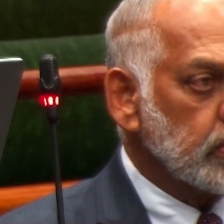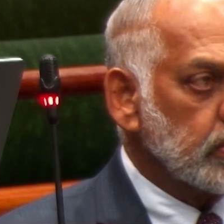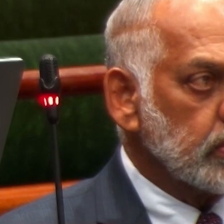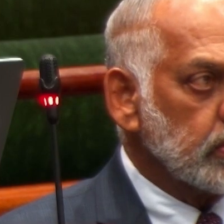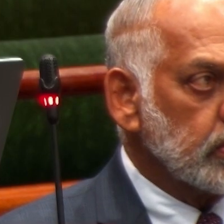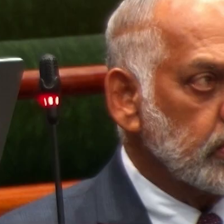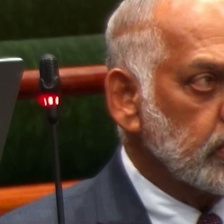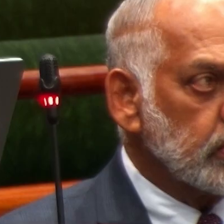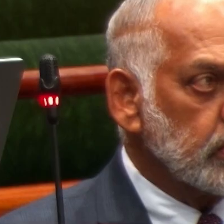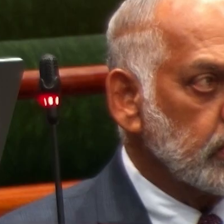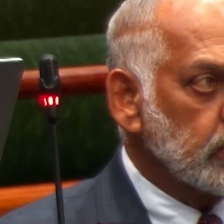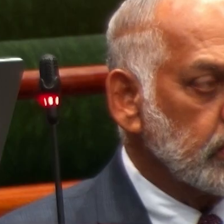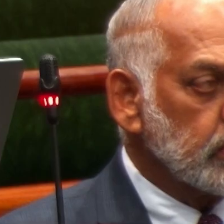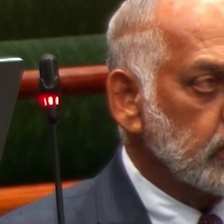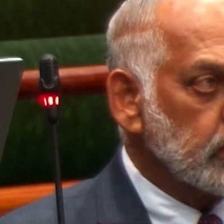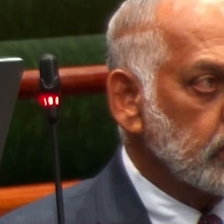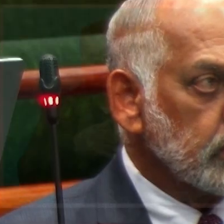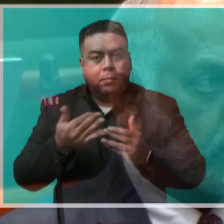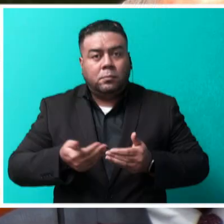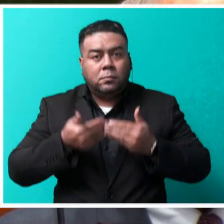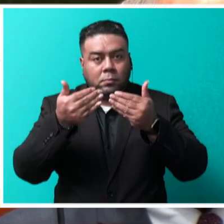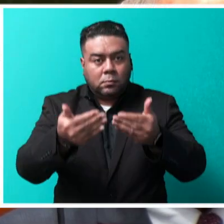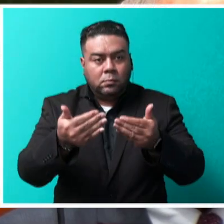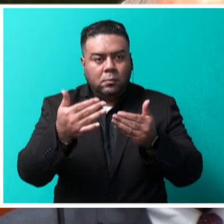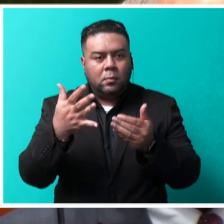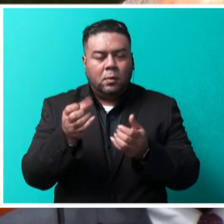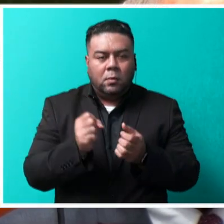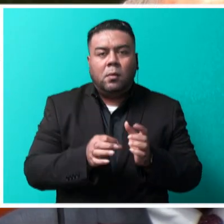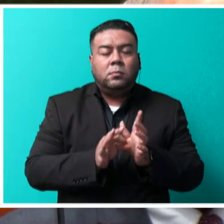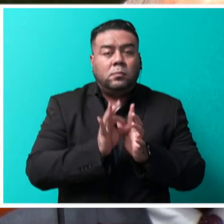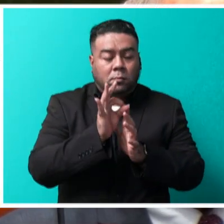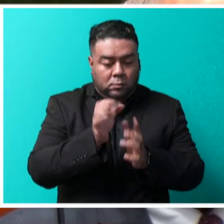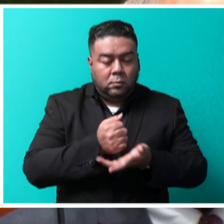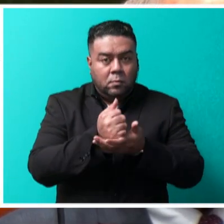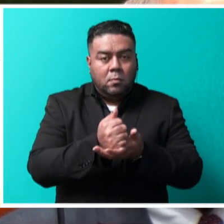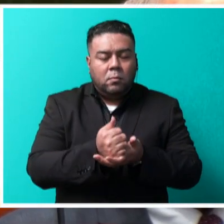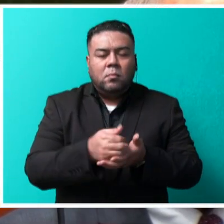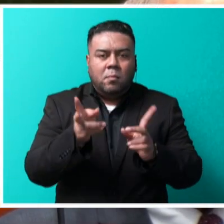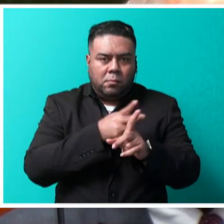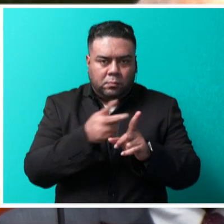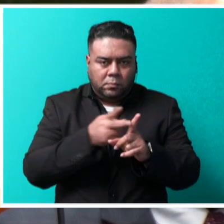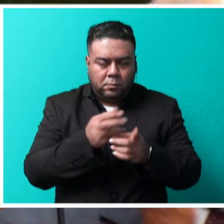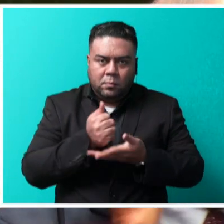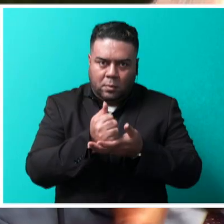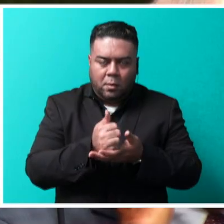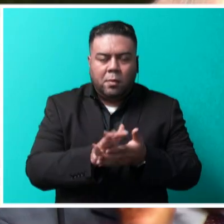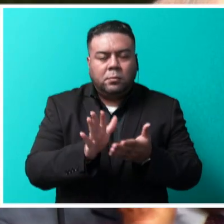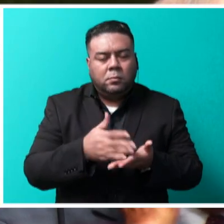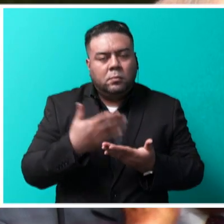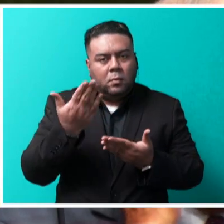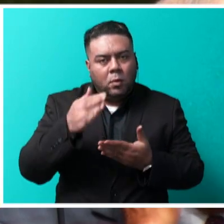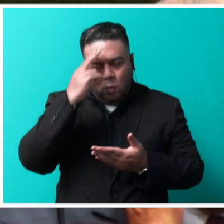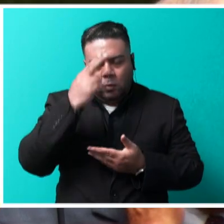protection services, advance women's economic empowerment, improve support for survivors of violence, and enhance services for older